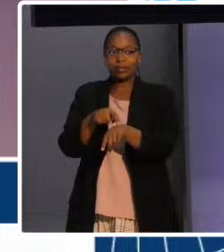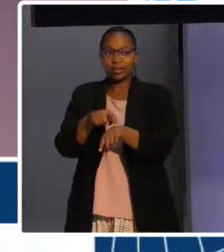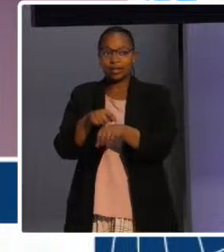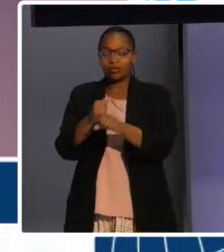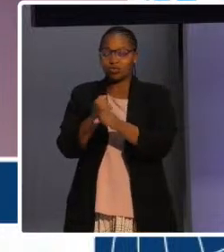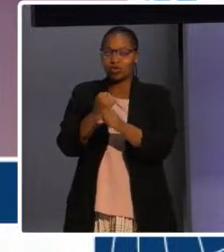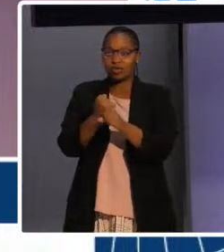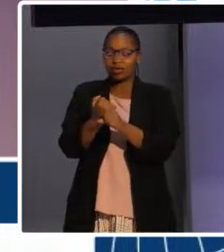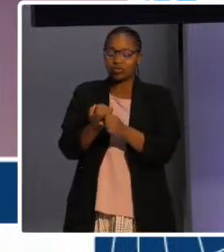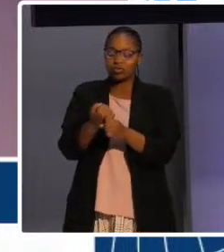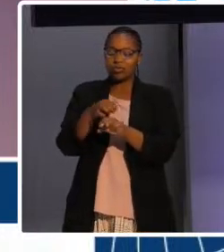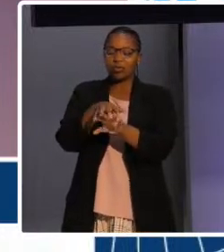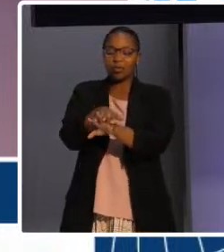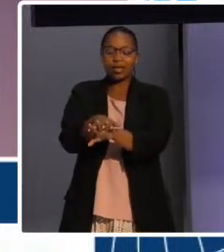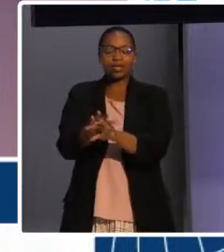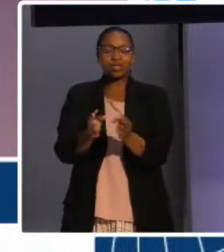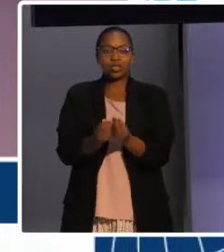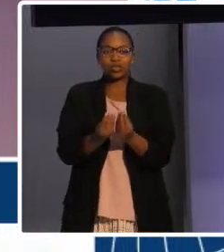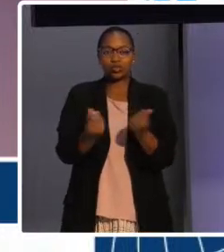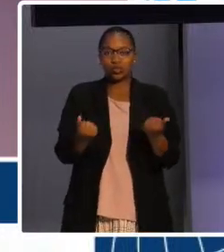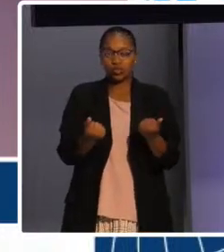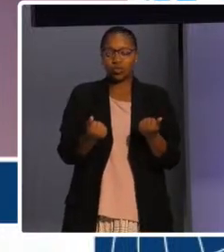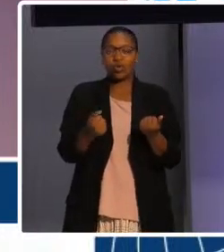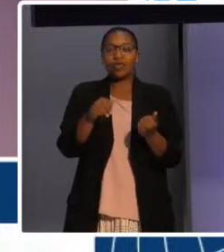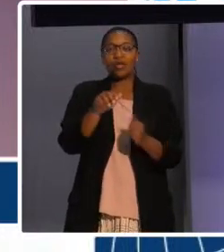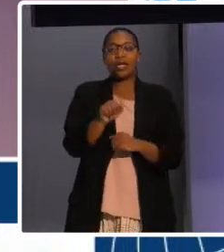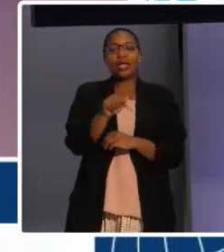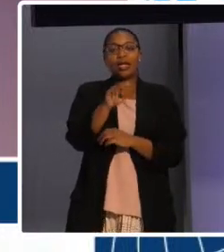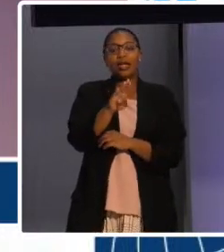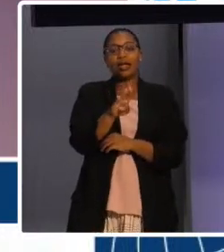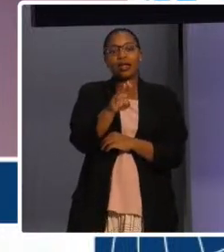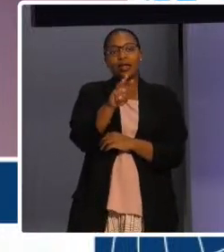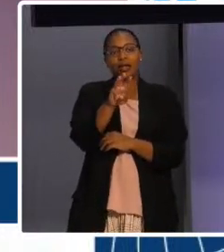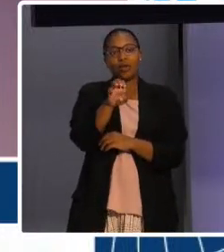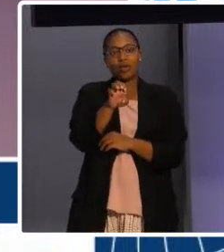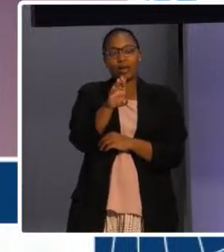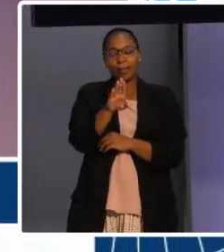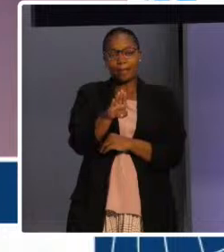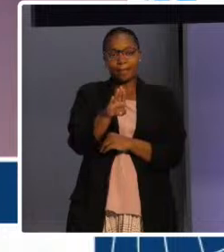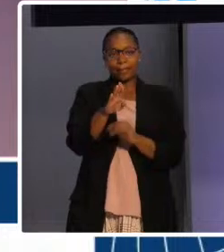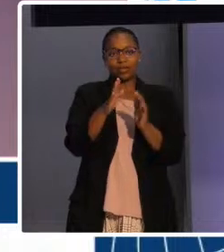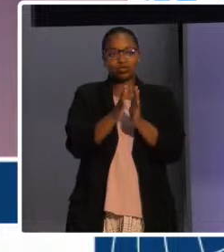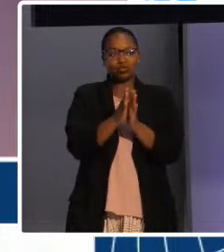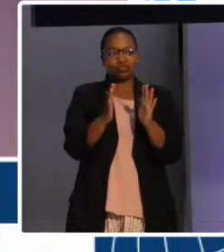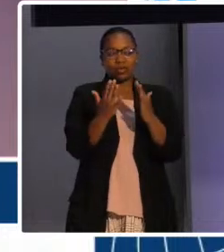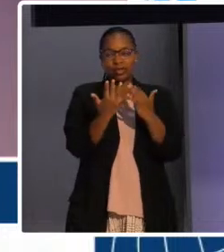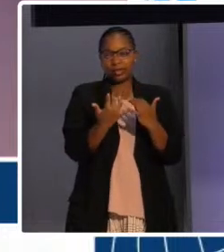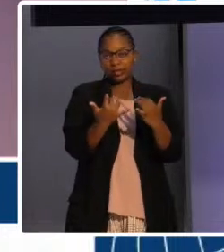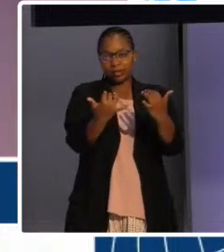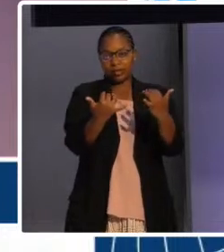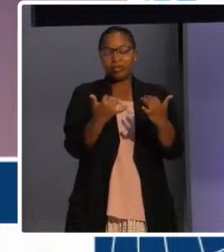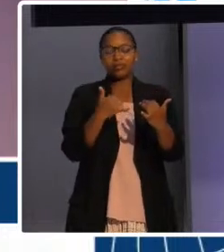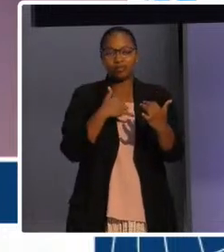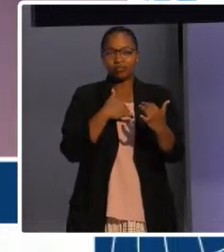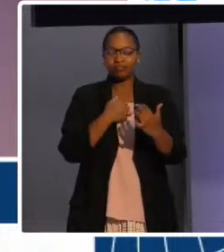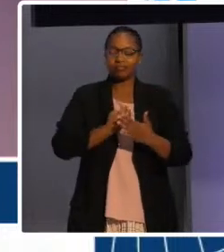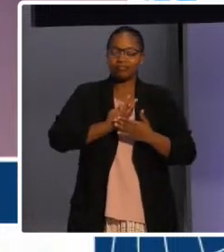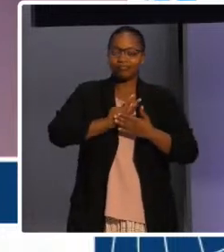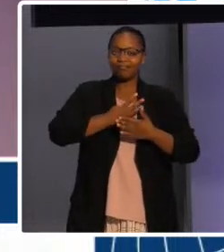implement resolutions of EWEP General Assembly. I wish you well and assure